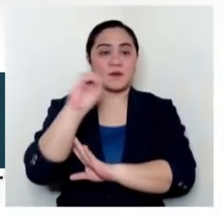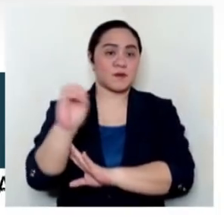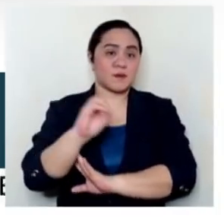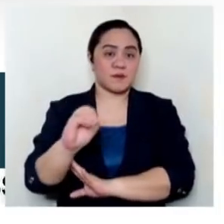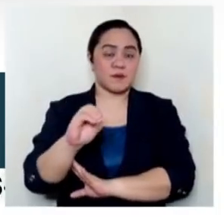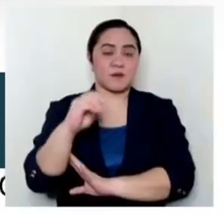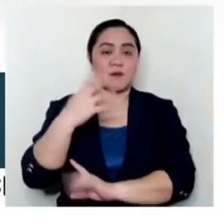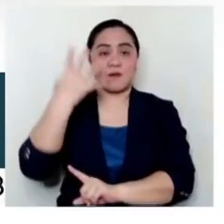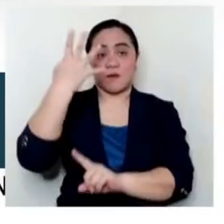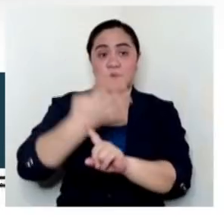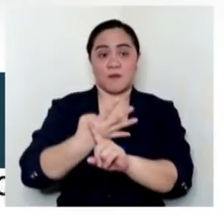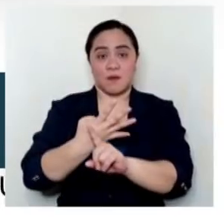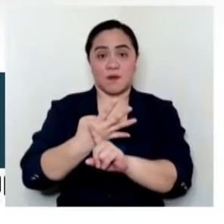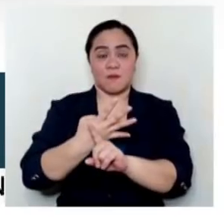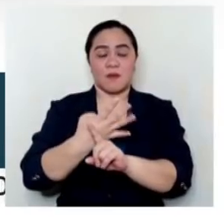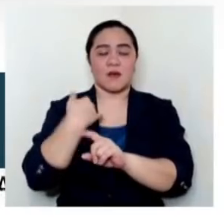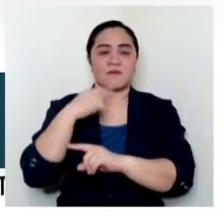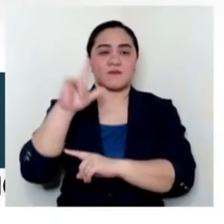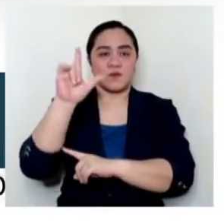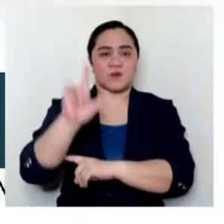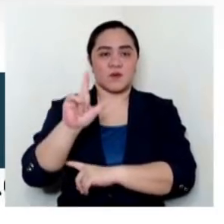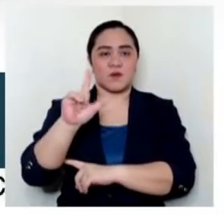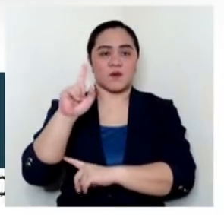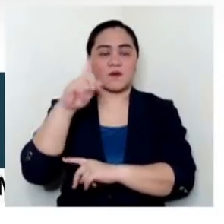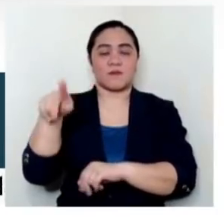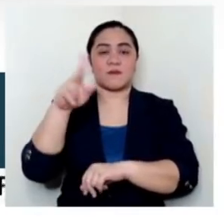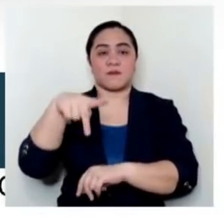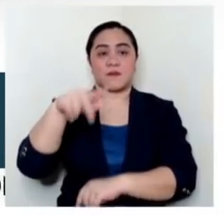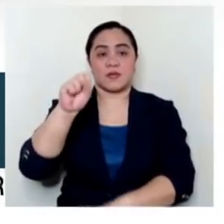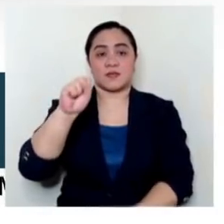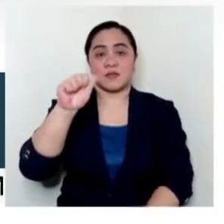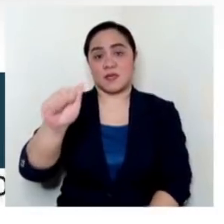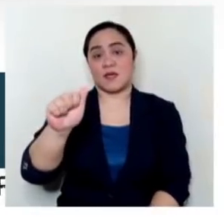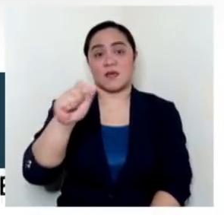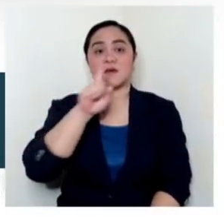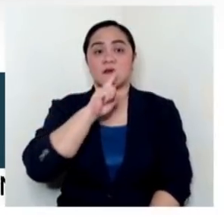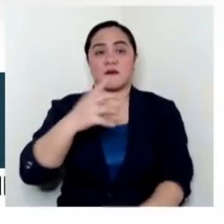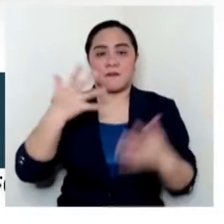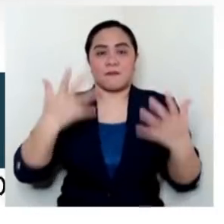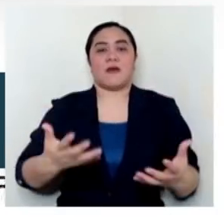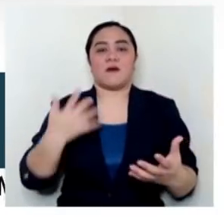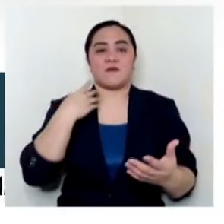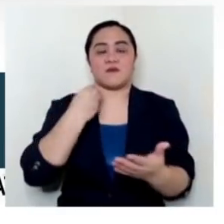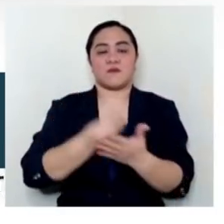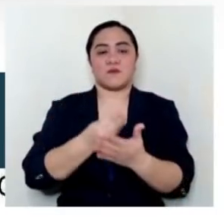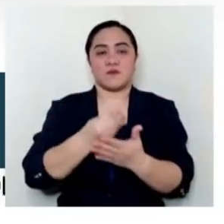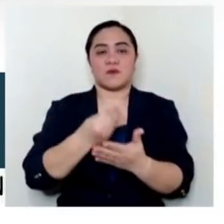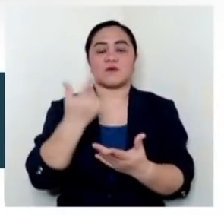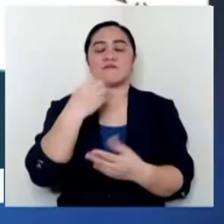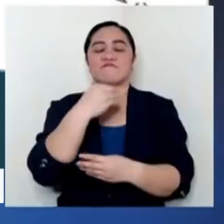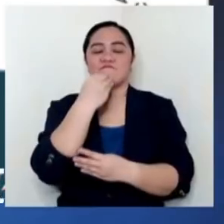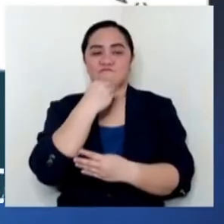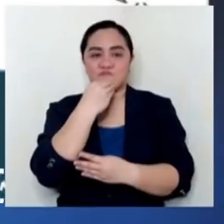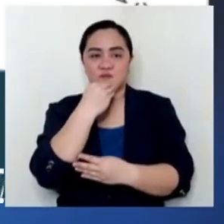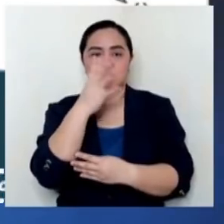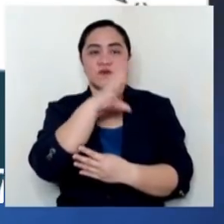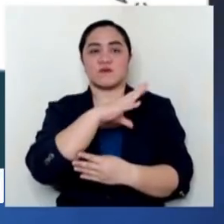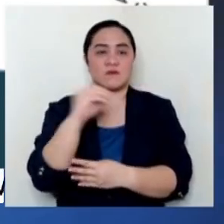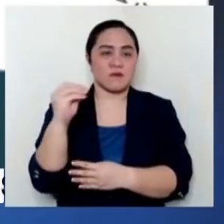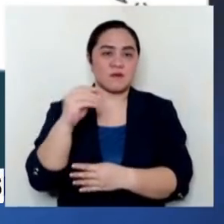low. According to the Philippine Statistics Authority, the heavily weighted food and non-alcoholic beverages index slid